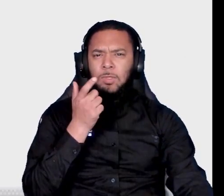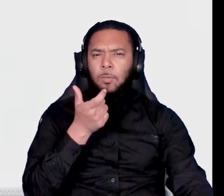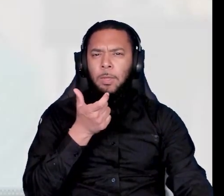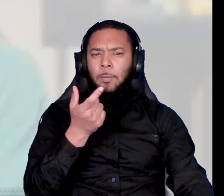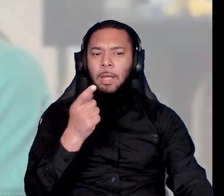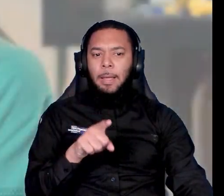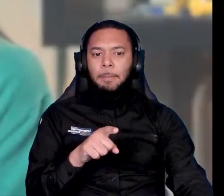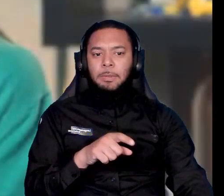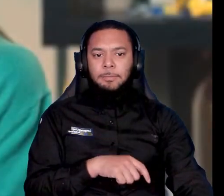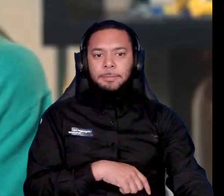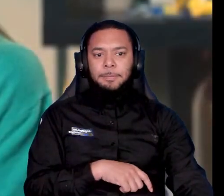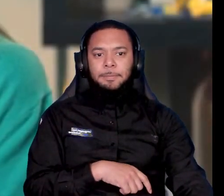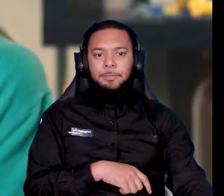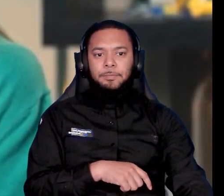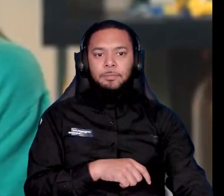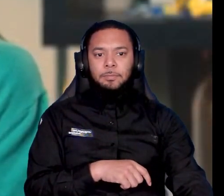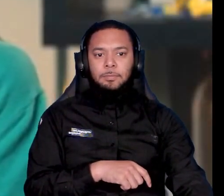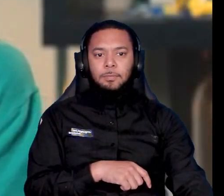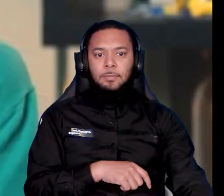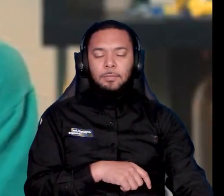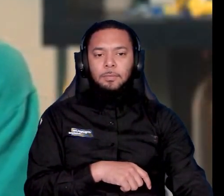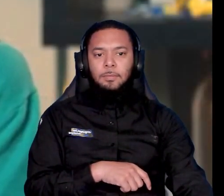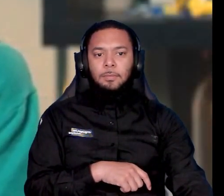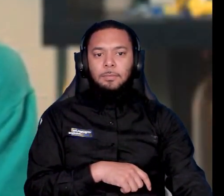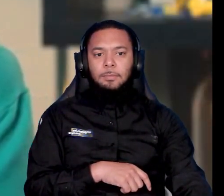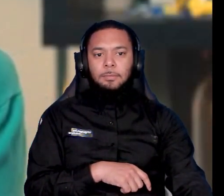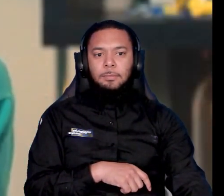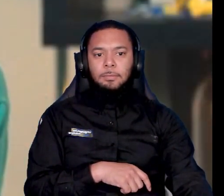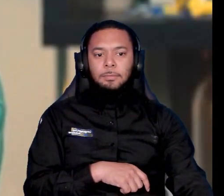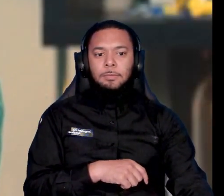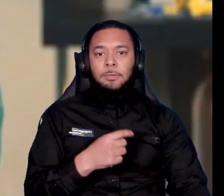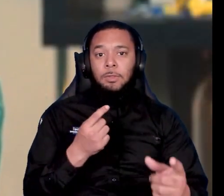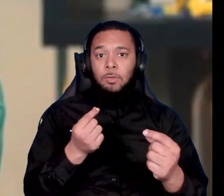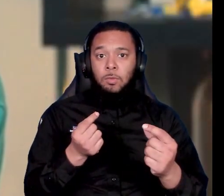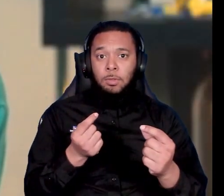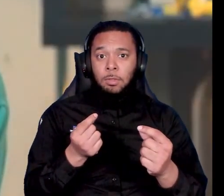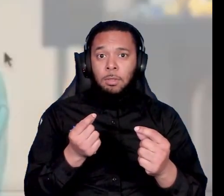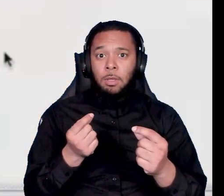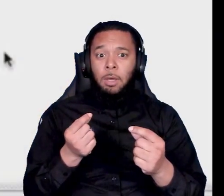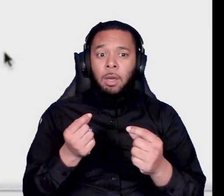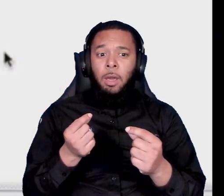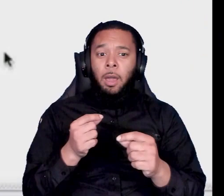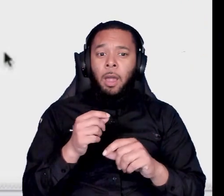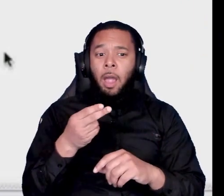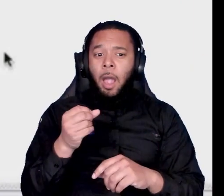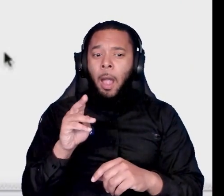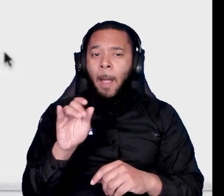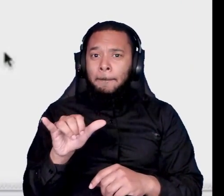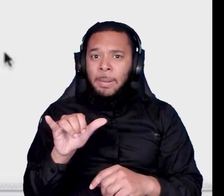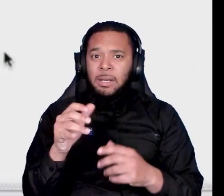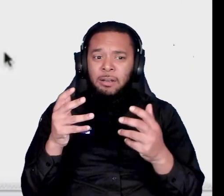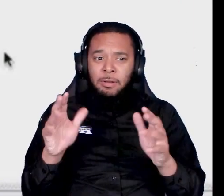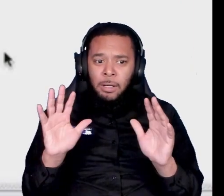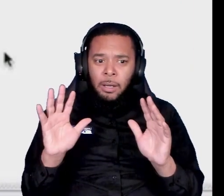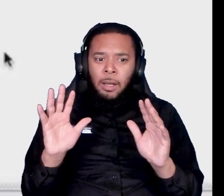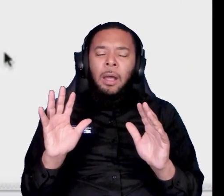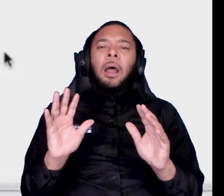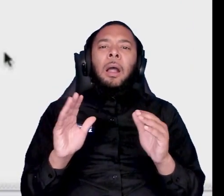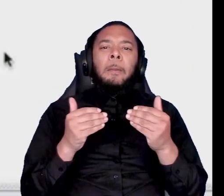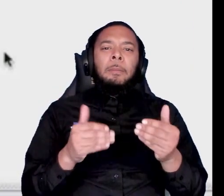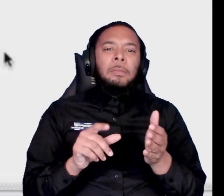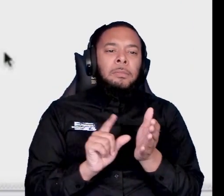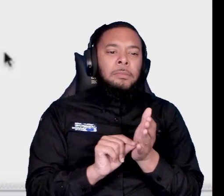I try. What I would want to do after I ask what the hobby is I will want to print that